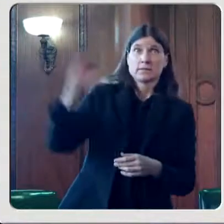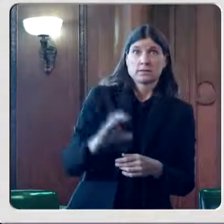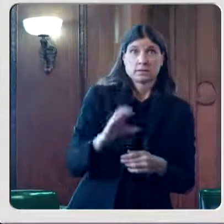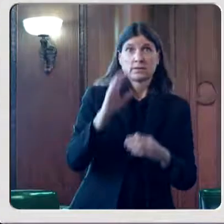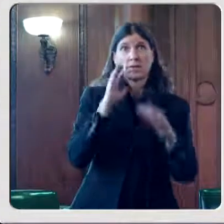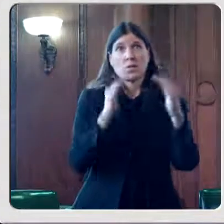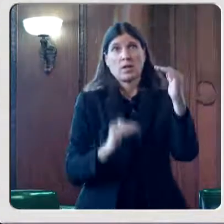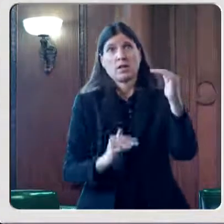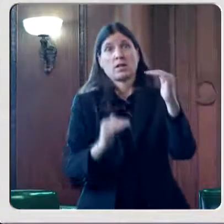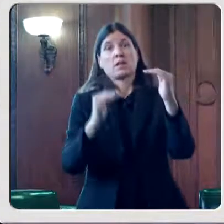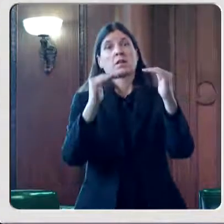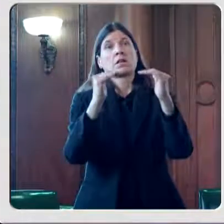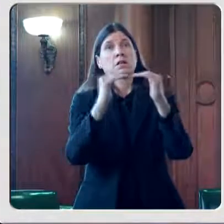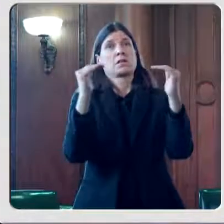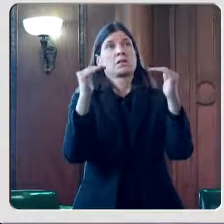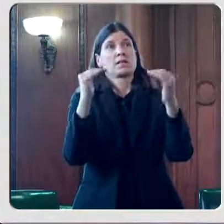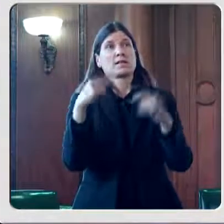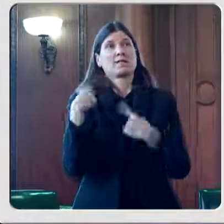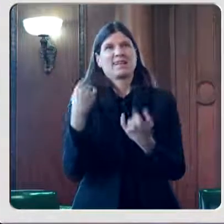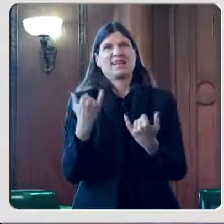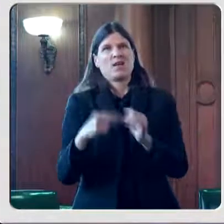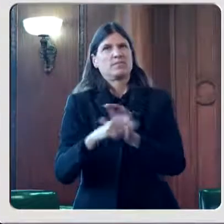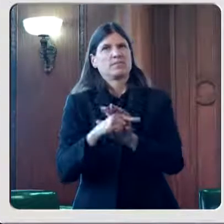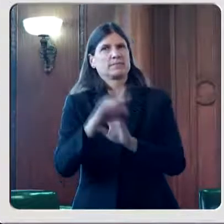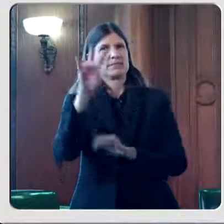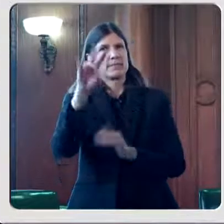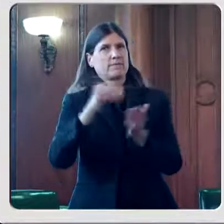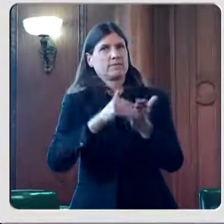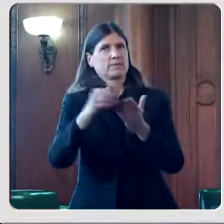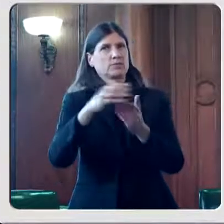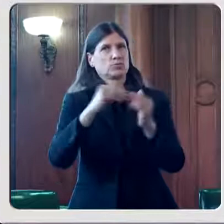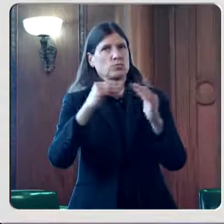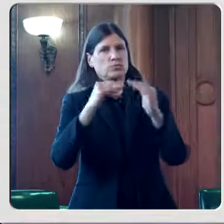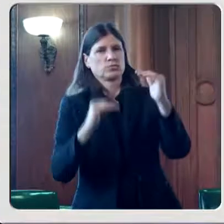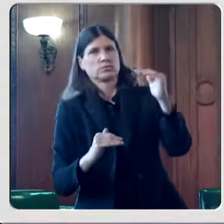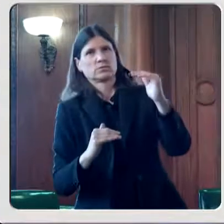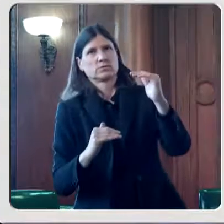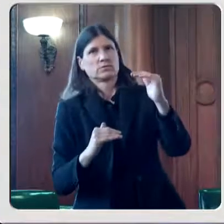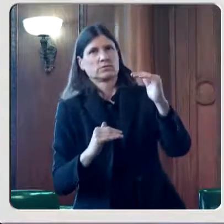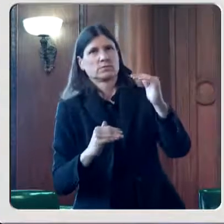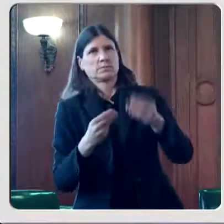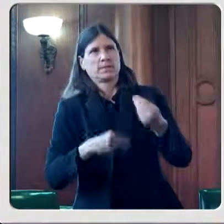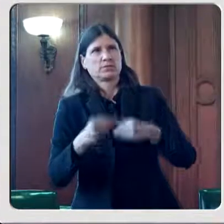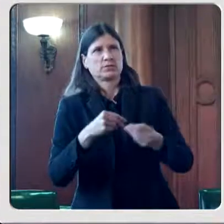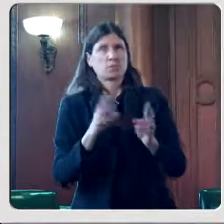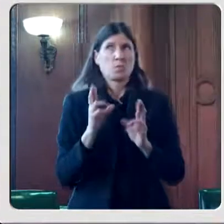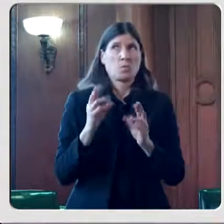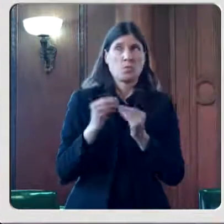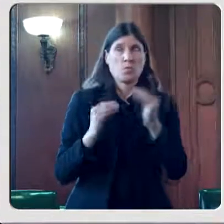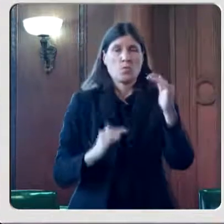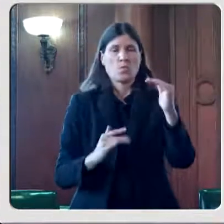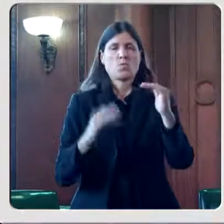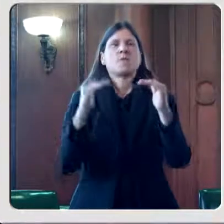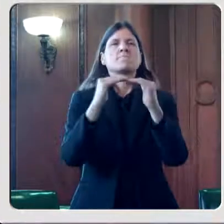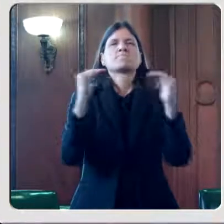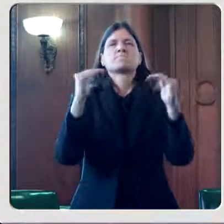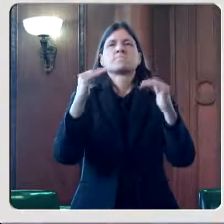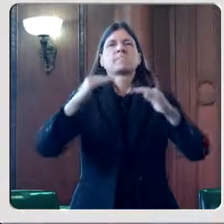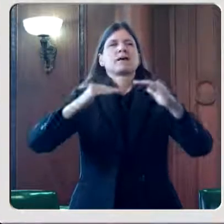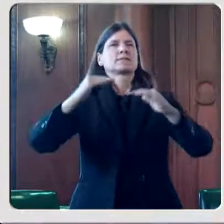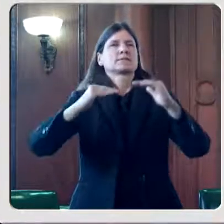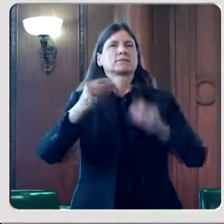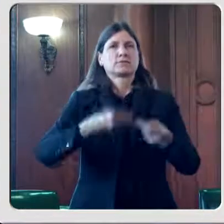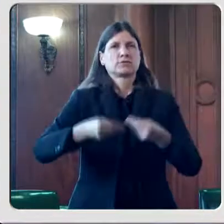22.2% we've been able to pawn off on grants as we continue to balance that. Starting our FY22 budget, the internal